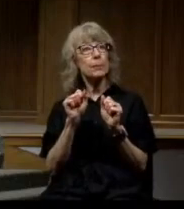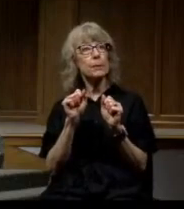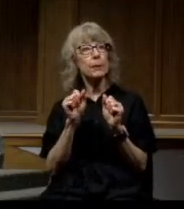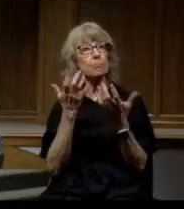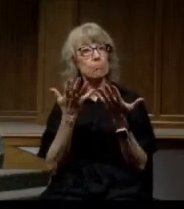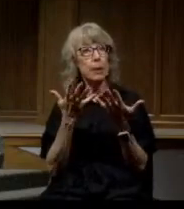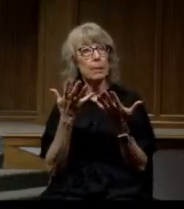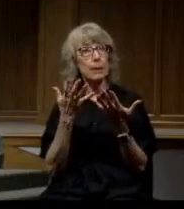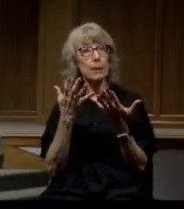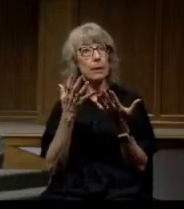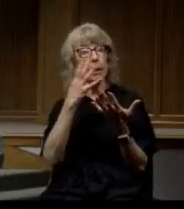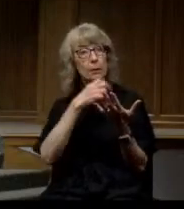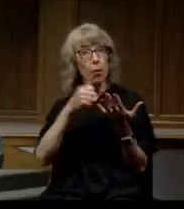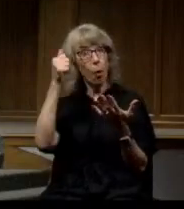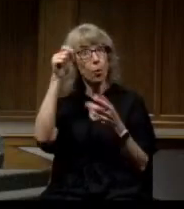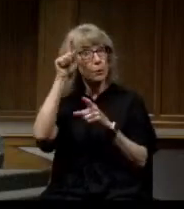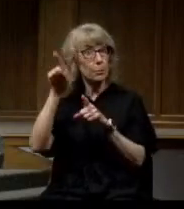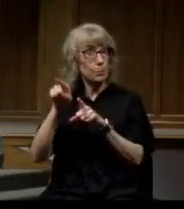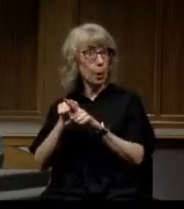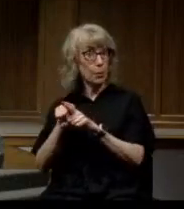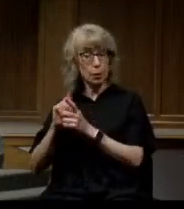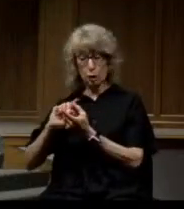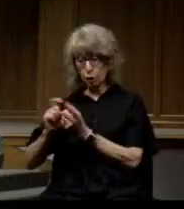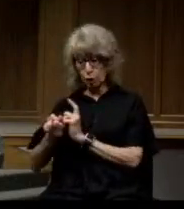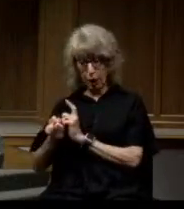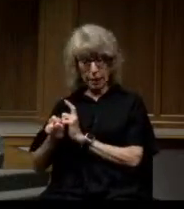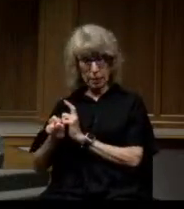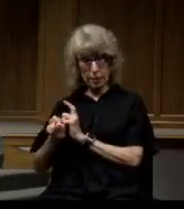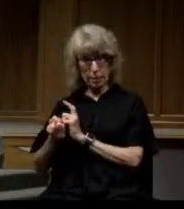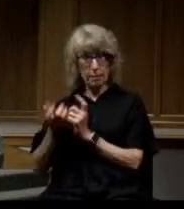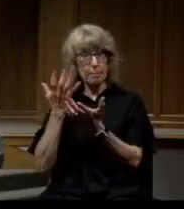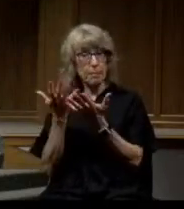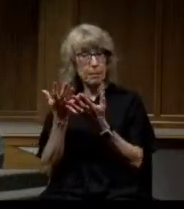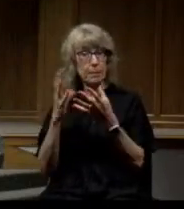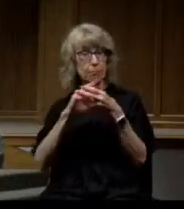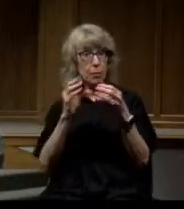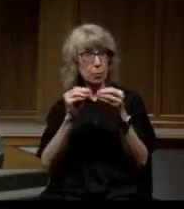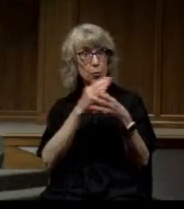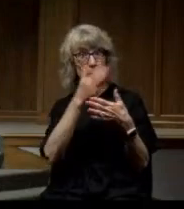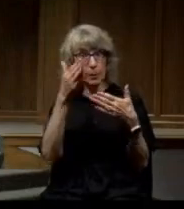brother had got it right. So it might go something like this.